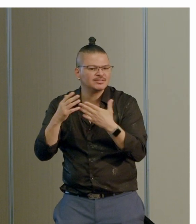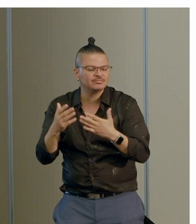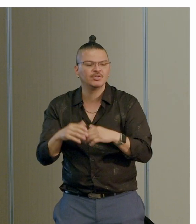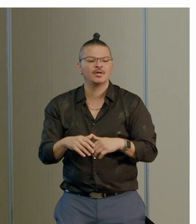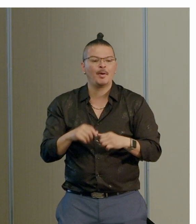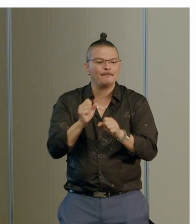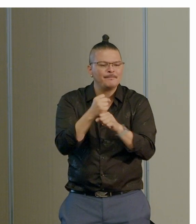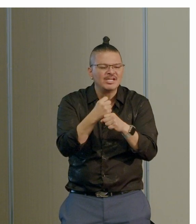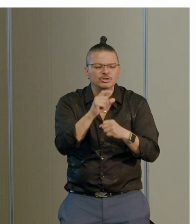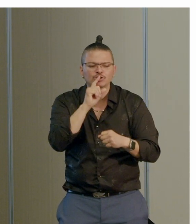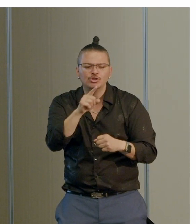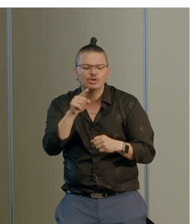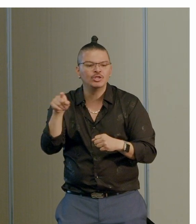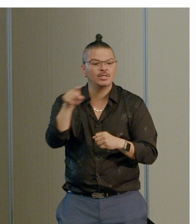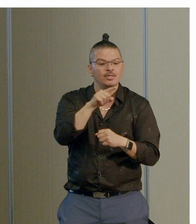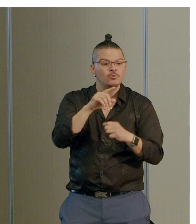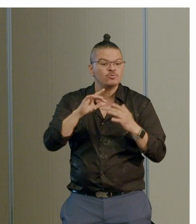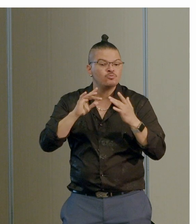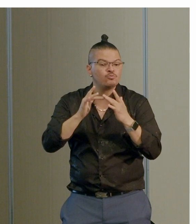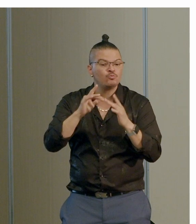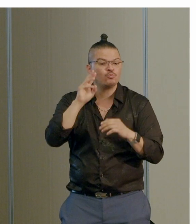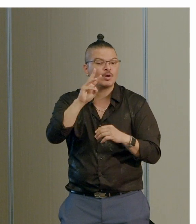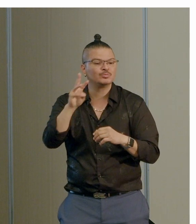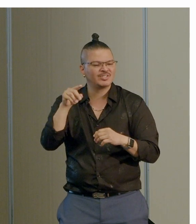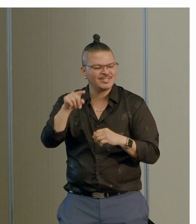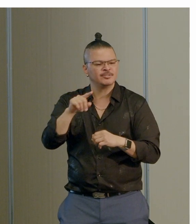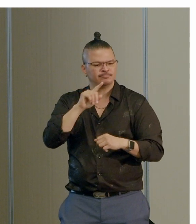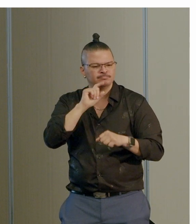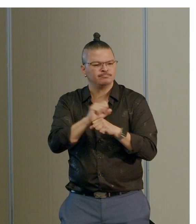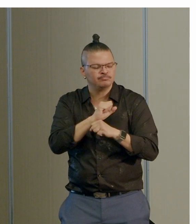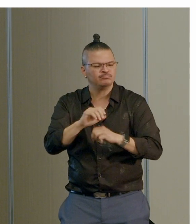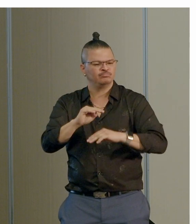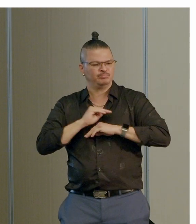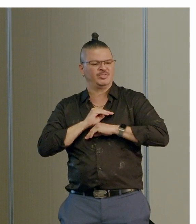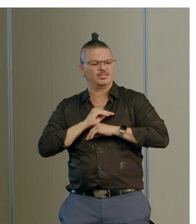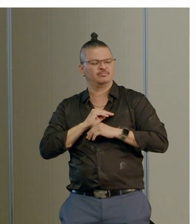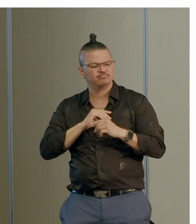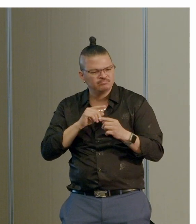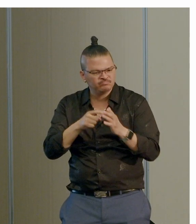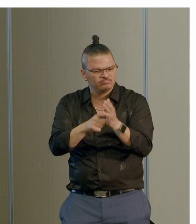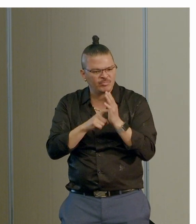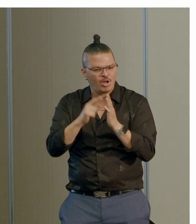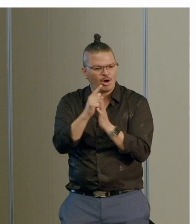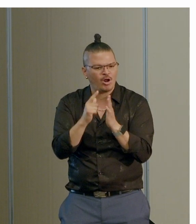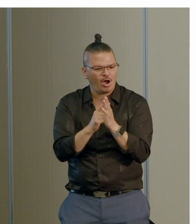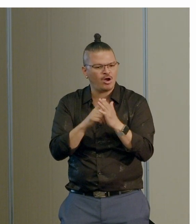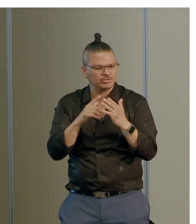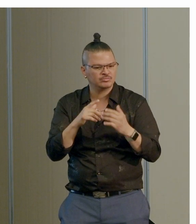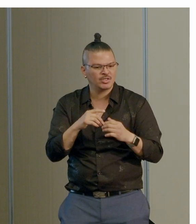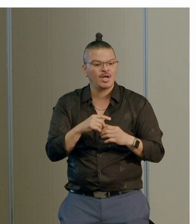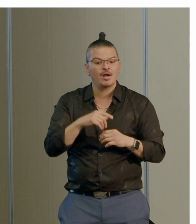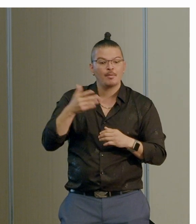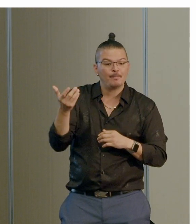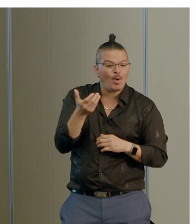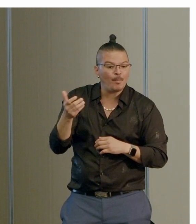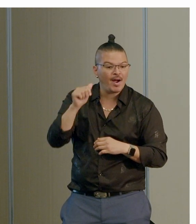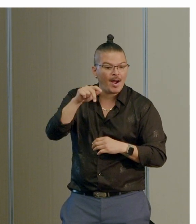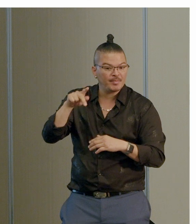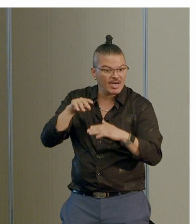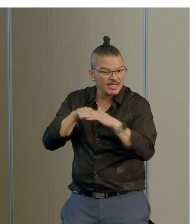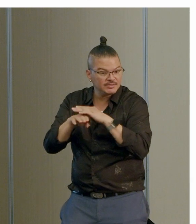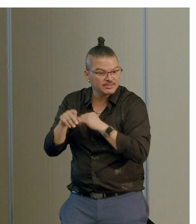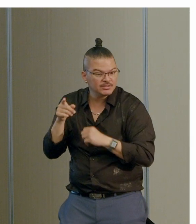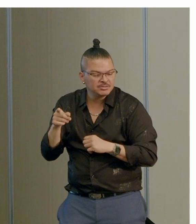the requirements of Title II, that they're accessible, that their mobile apps are accessible.